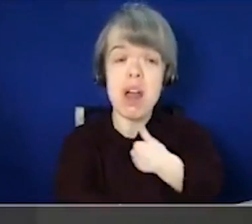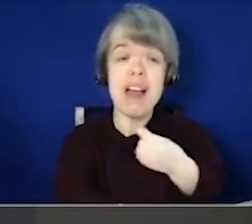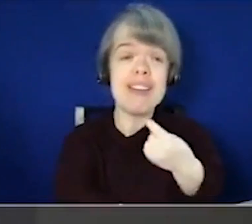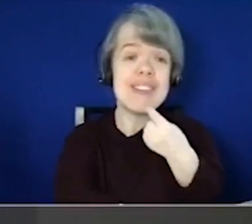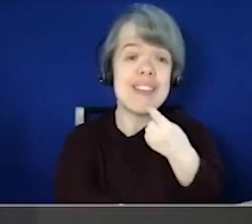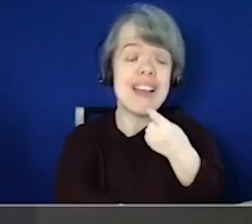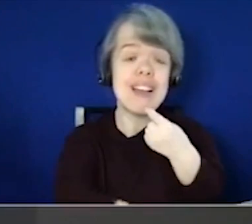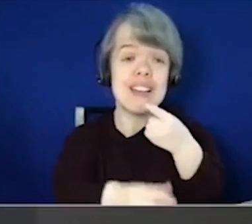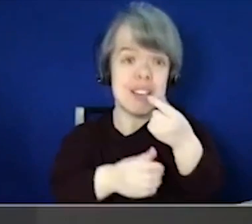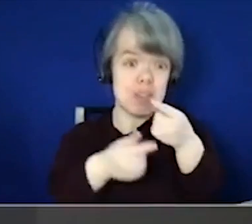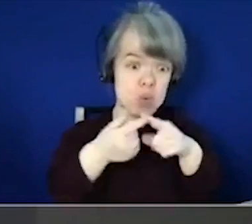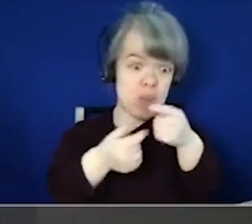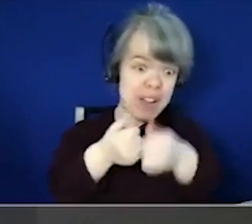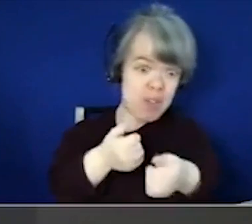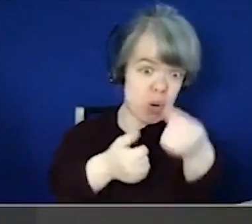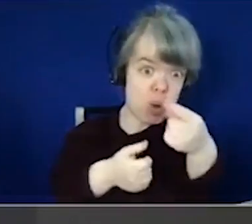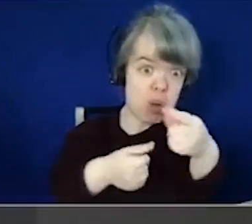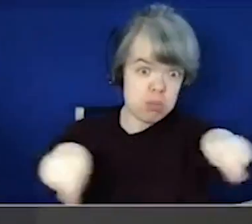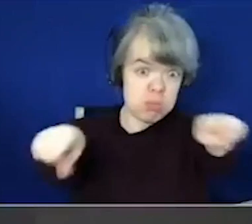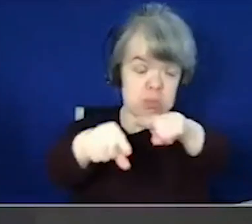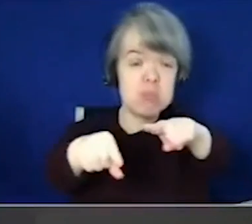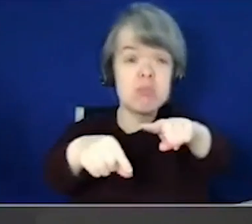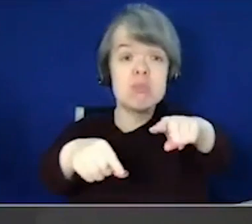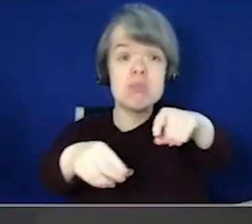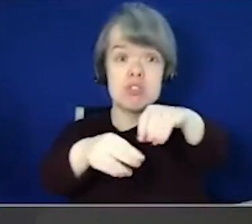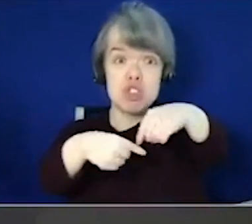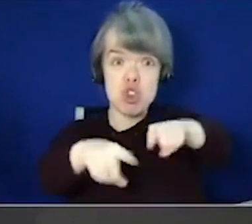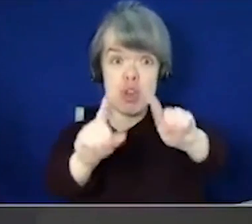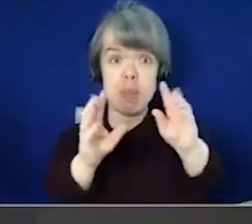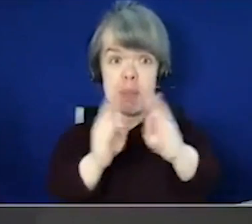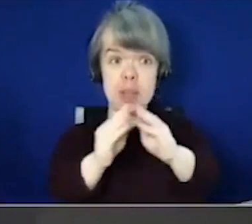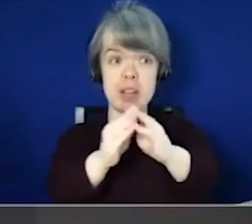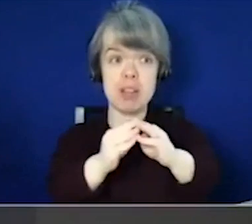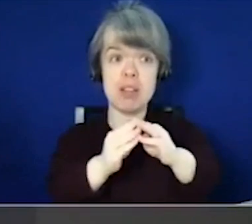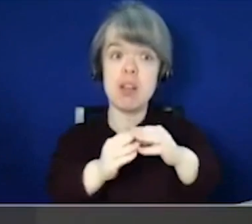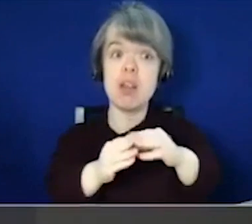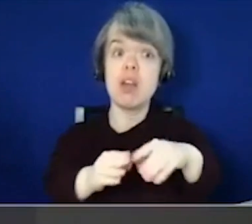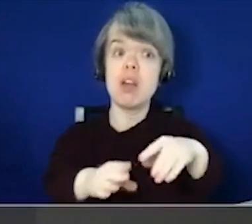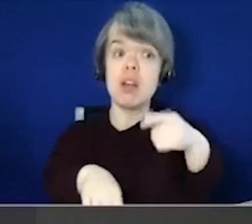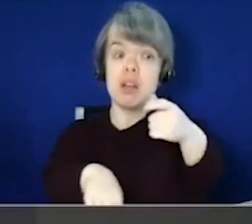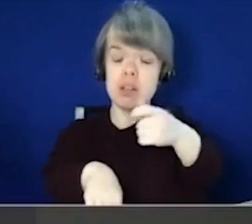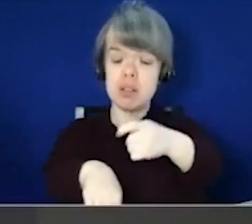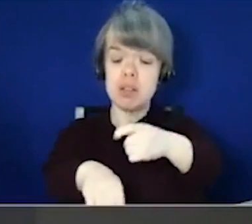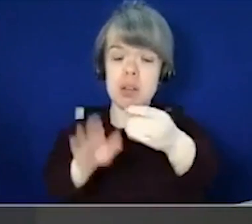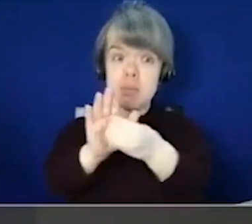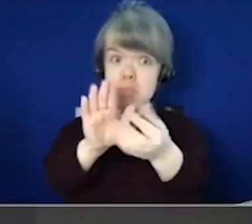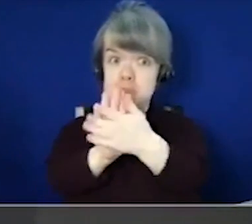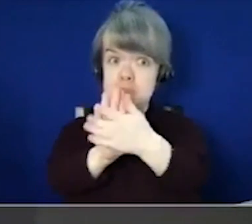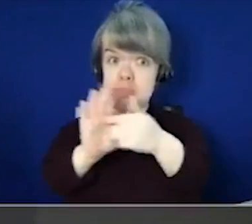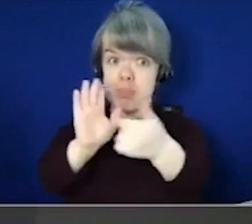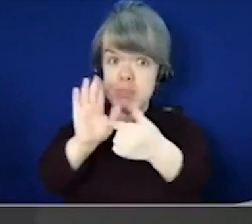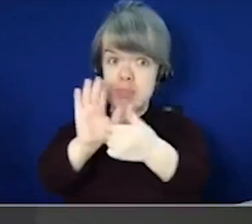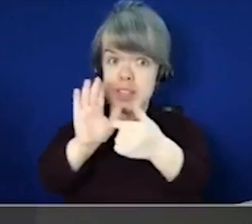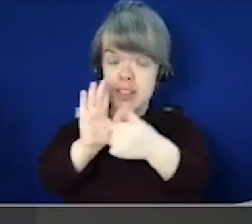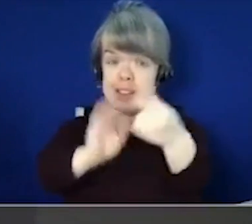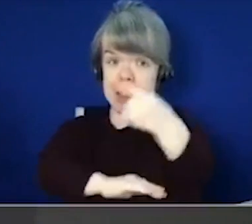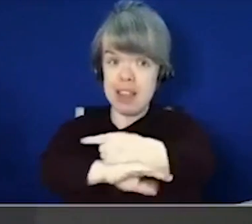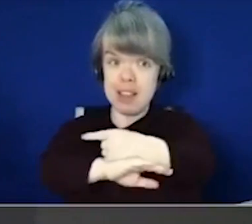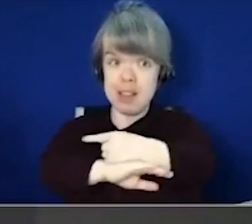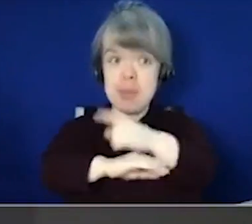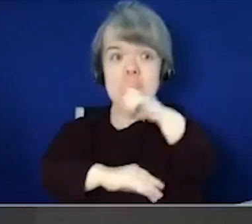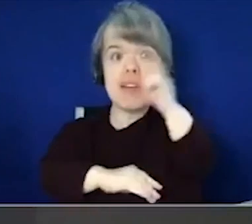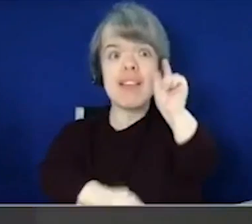down, because you're going to be somewhere a few months down the road. You're going to say to yourself, I was in that meeting when that idea was posed, when that idea was